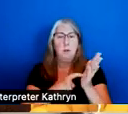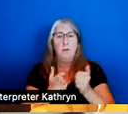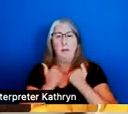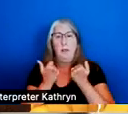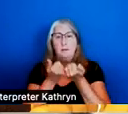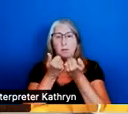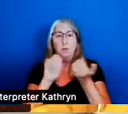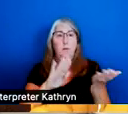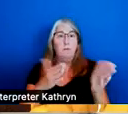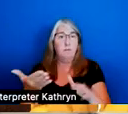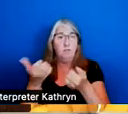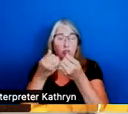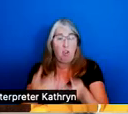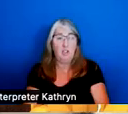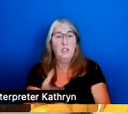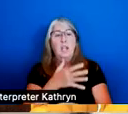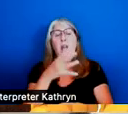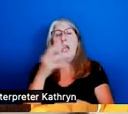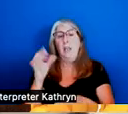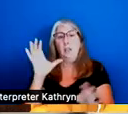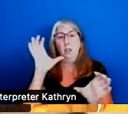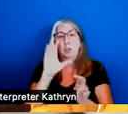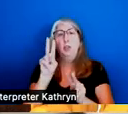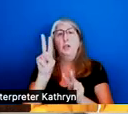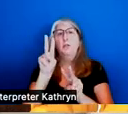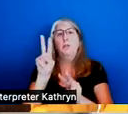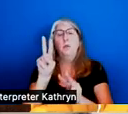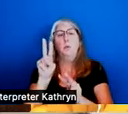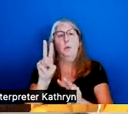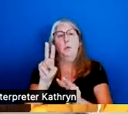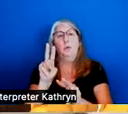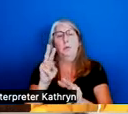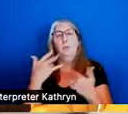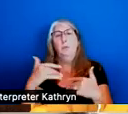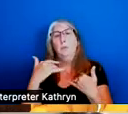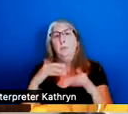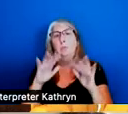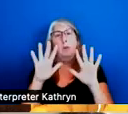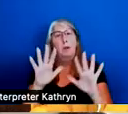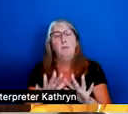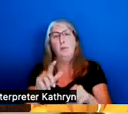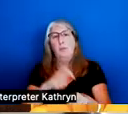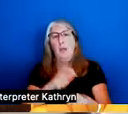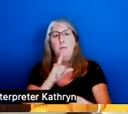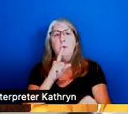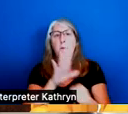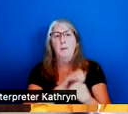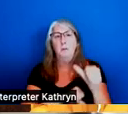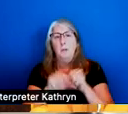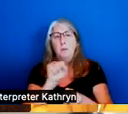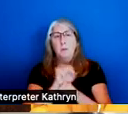lost, and we are also looking forward, it's an ideal time to recommit to one another, to